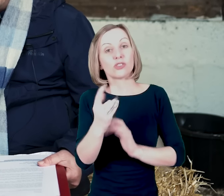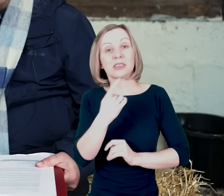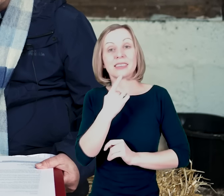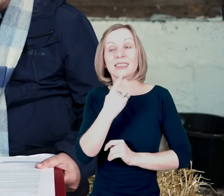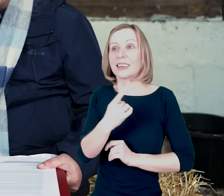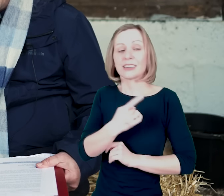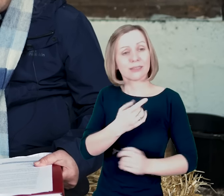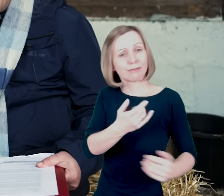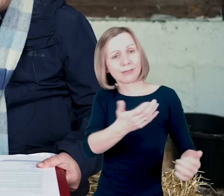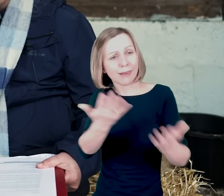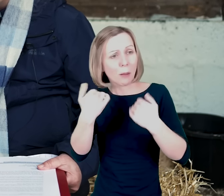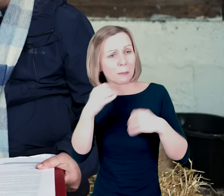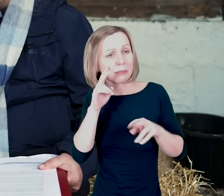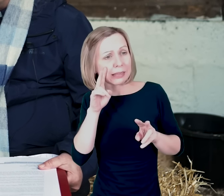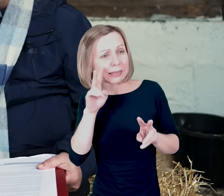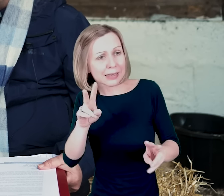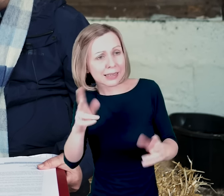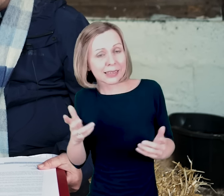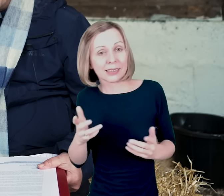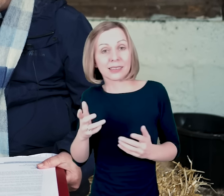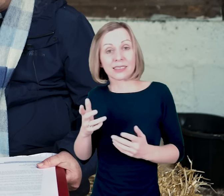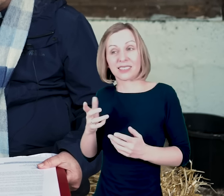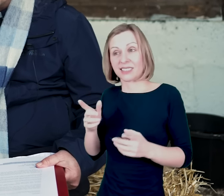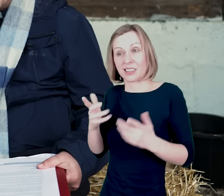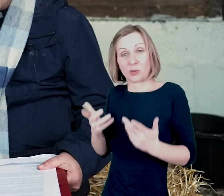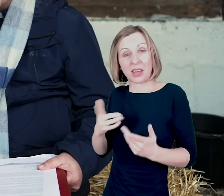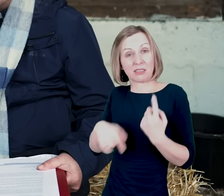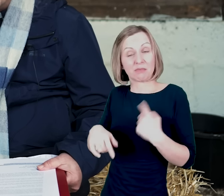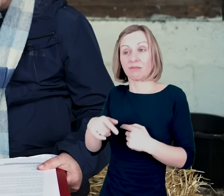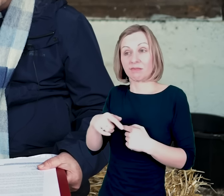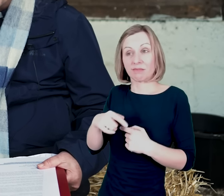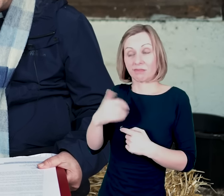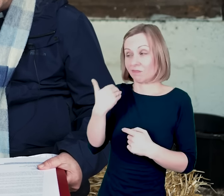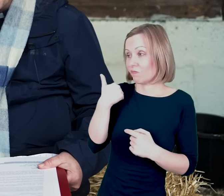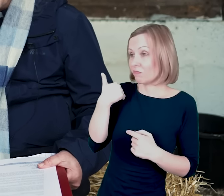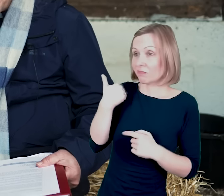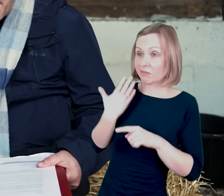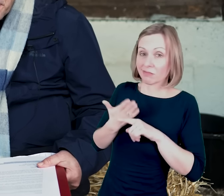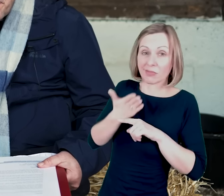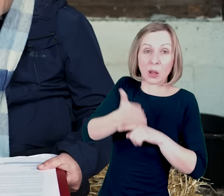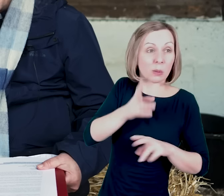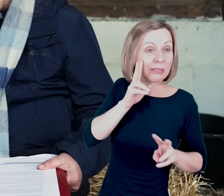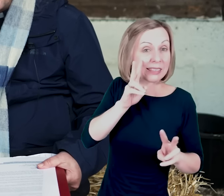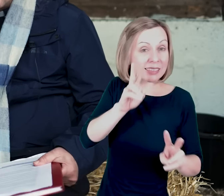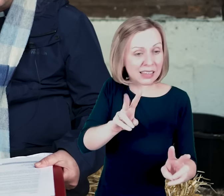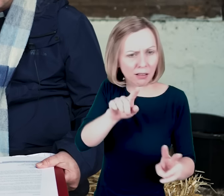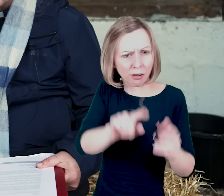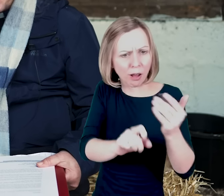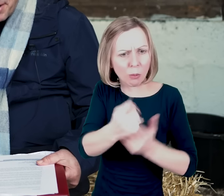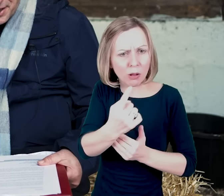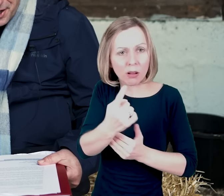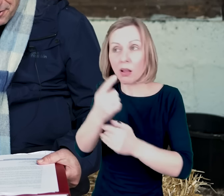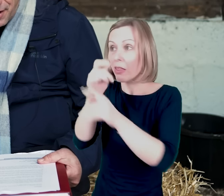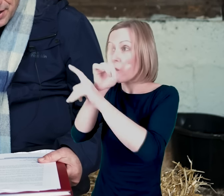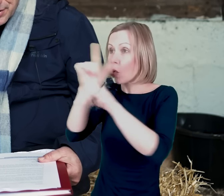Jesus says, come and see. And today we're called to come and see this thing that has come to pass, that the Lord